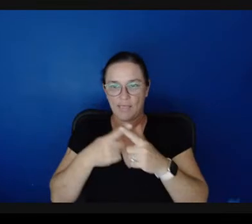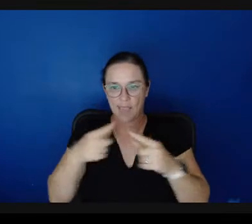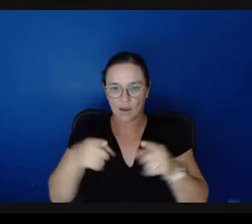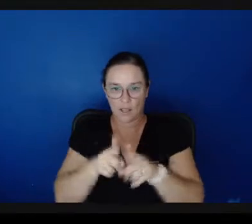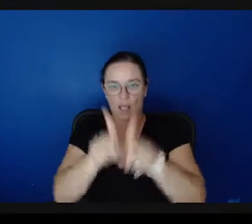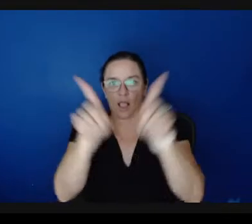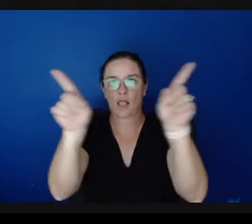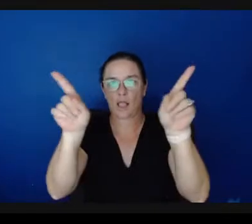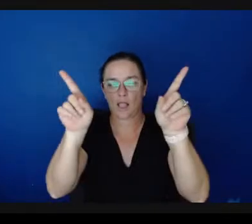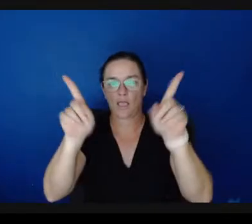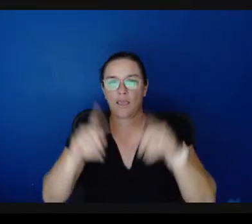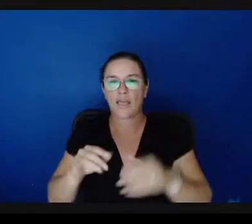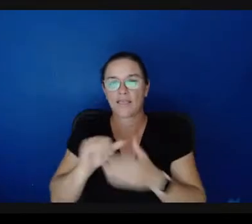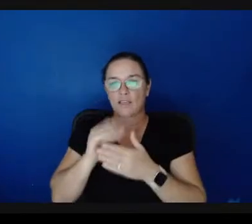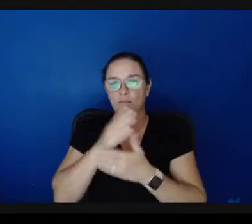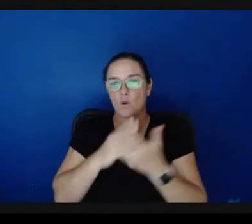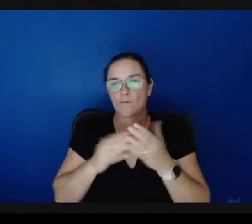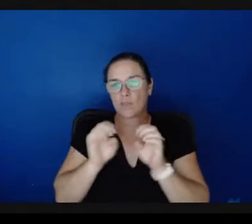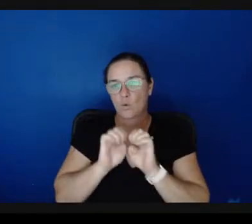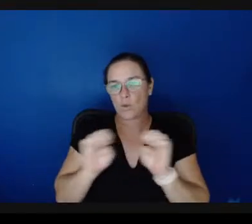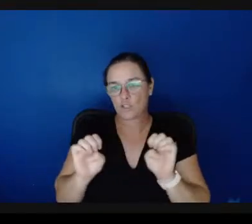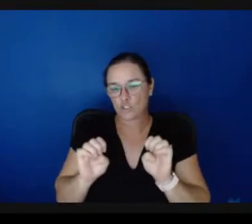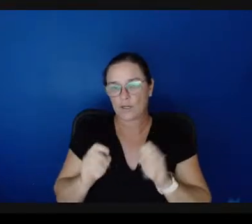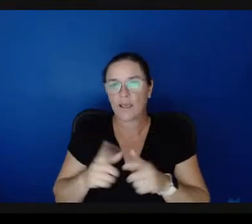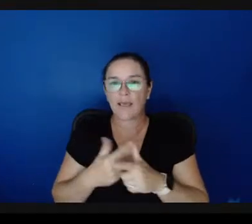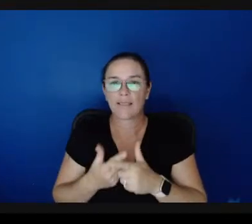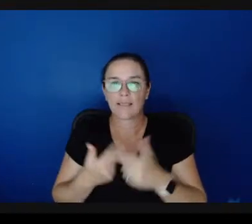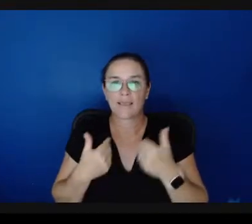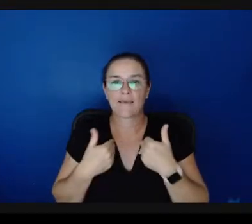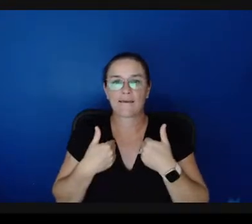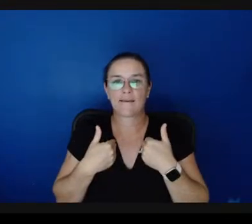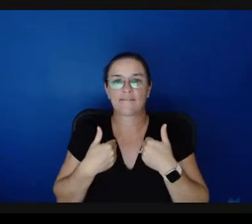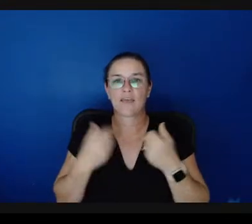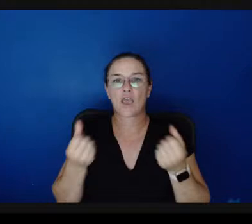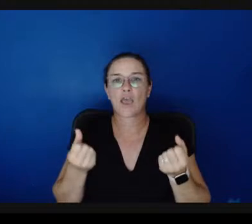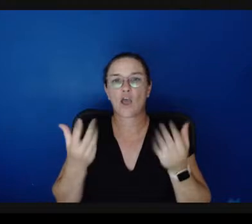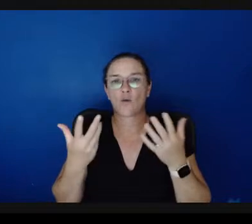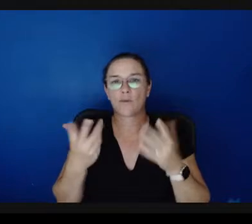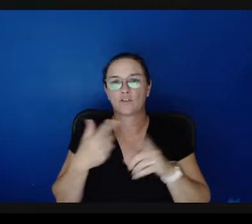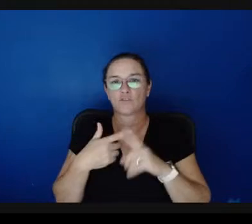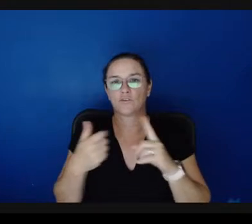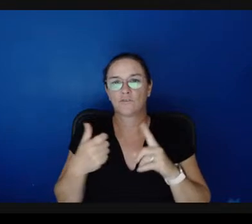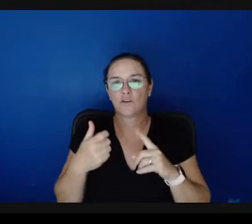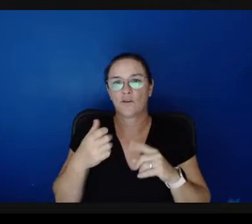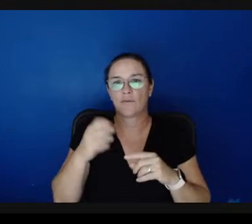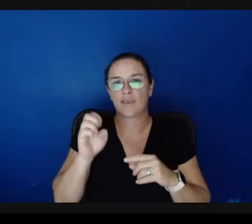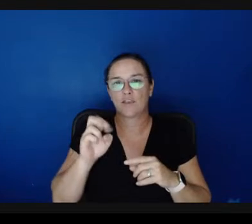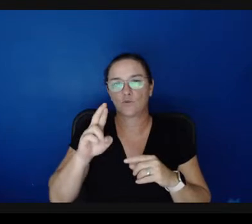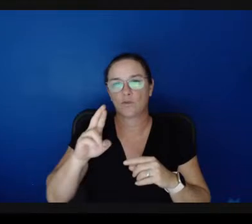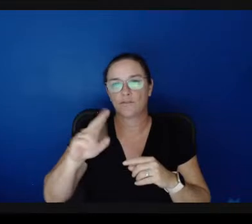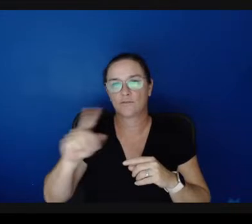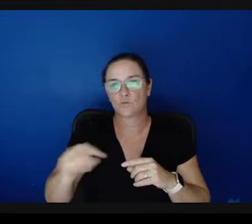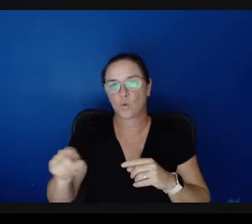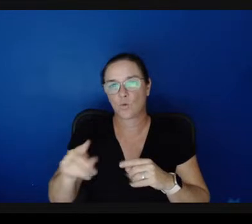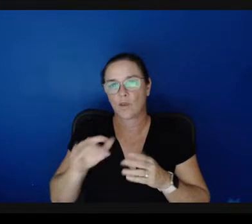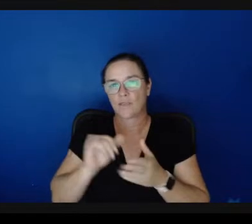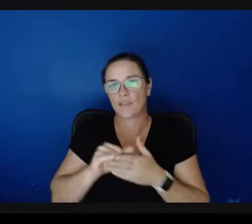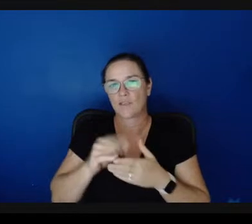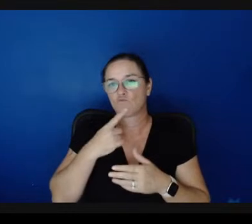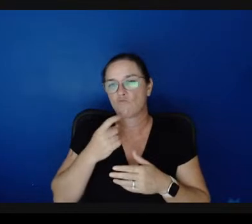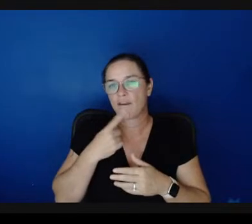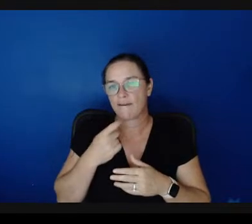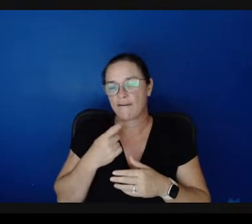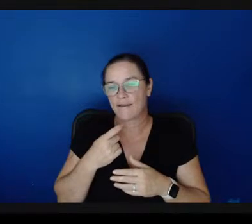that's part of their equation there. And then they have how much is coming out of the East Rift Zone, which is their red line over here. Right? That's how they actually